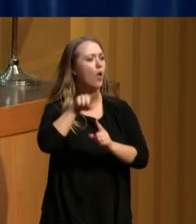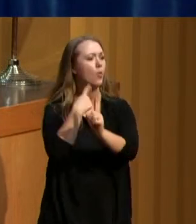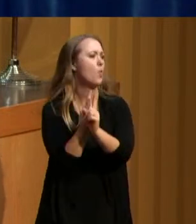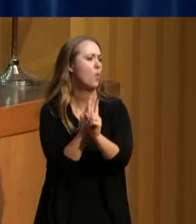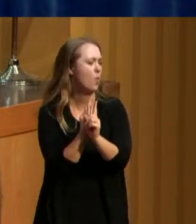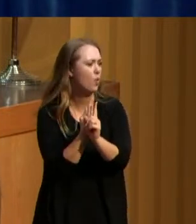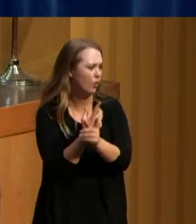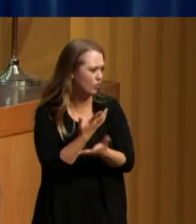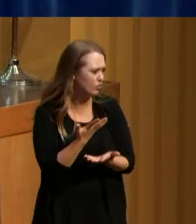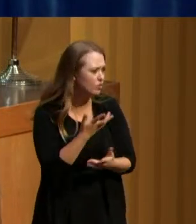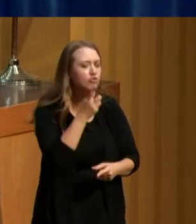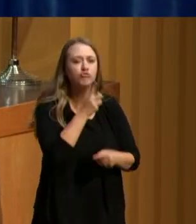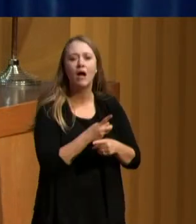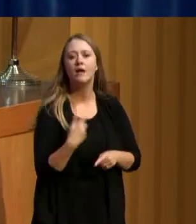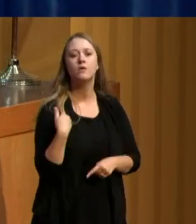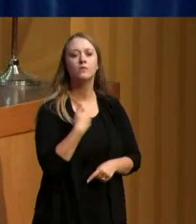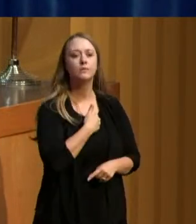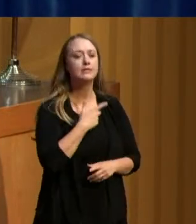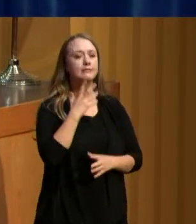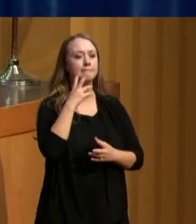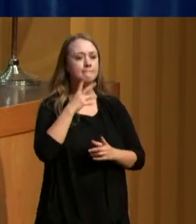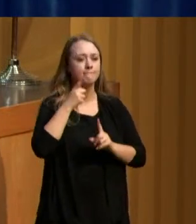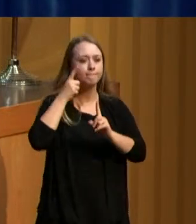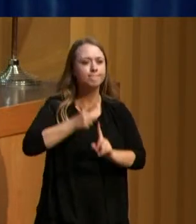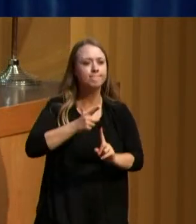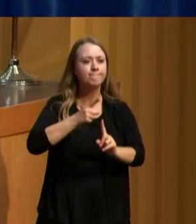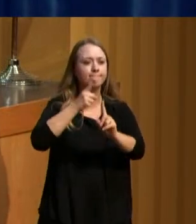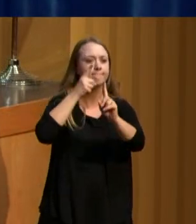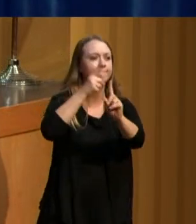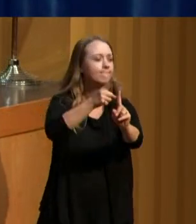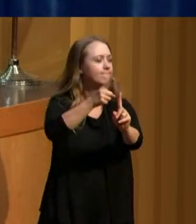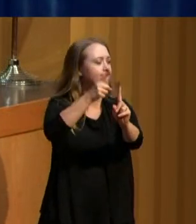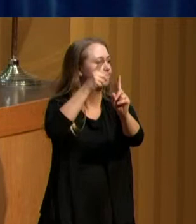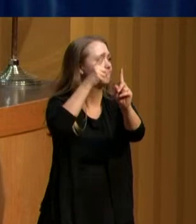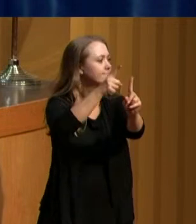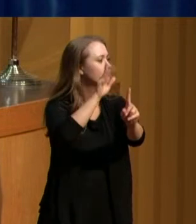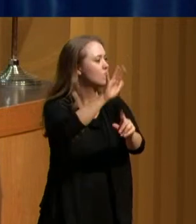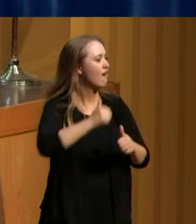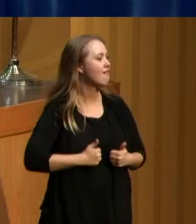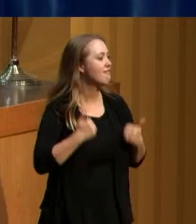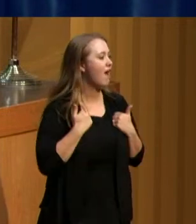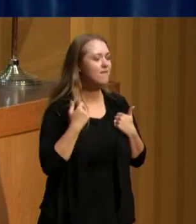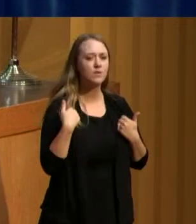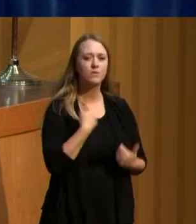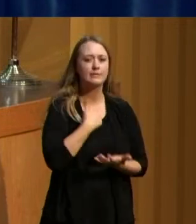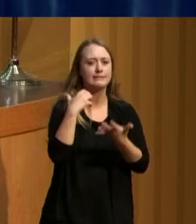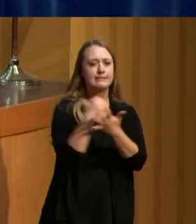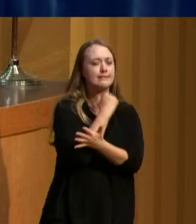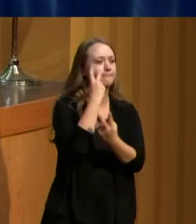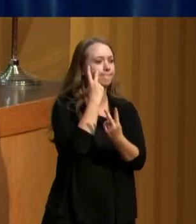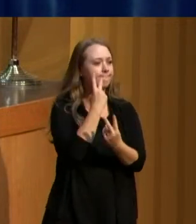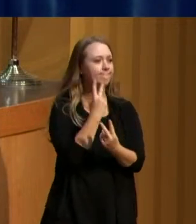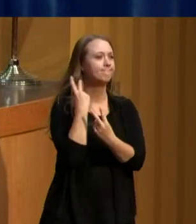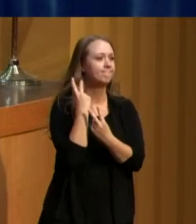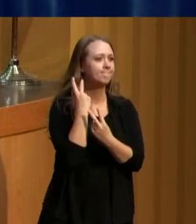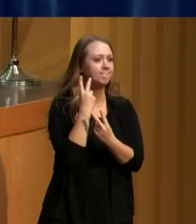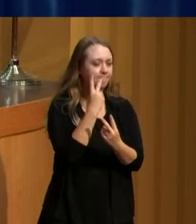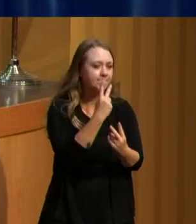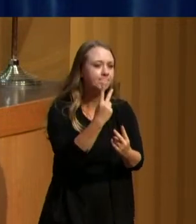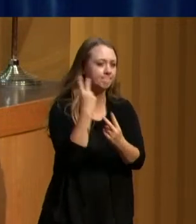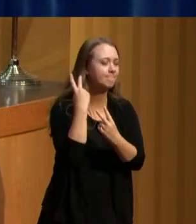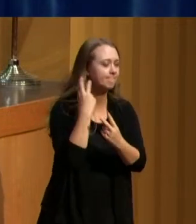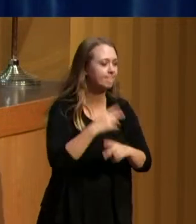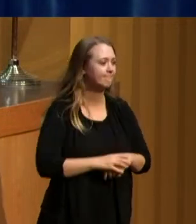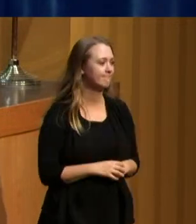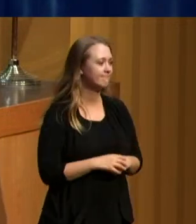like milestones in your life that are time for reflection. Right? So I want